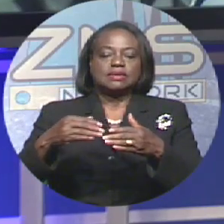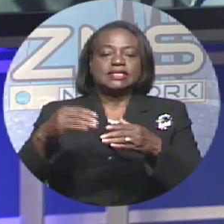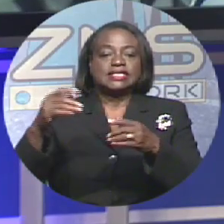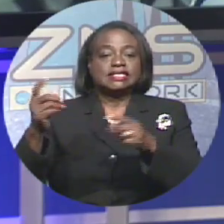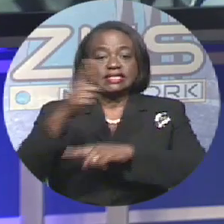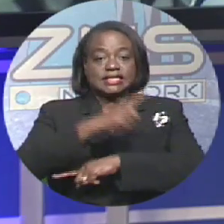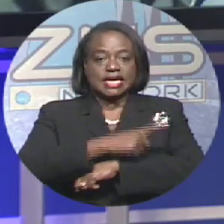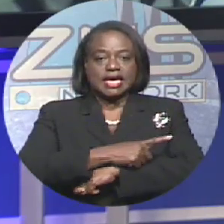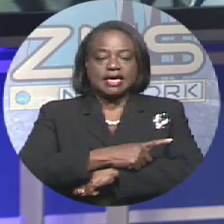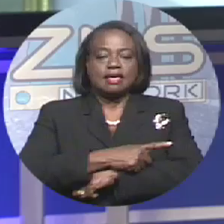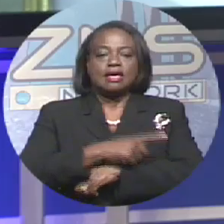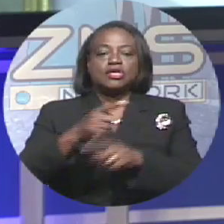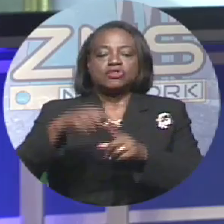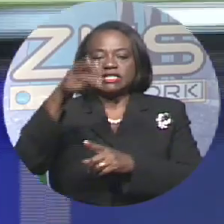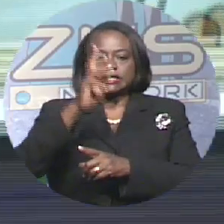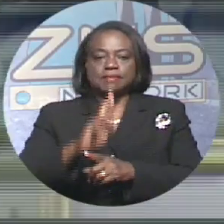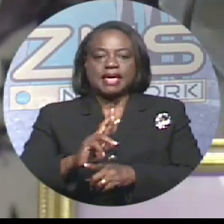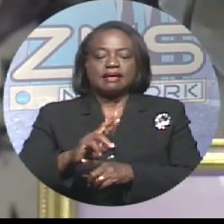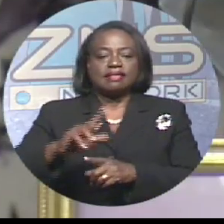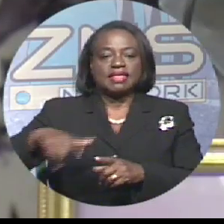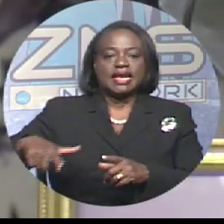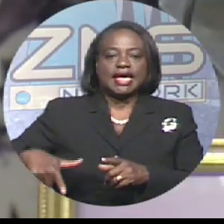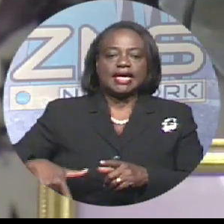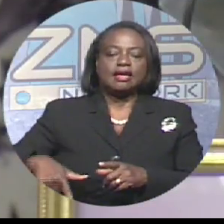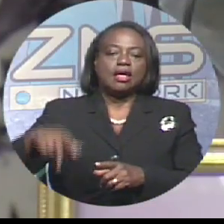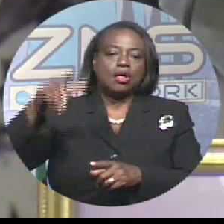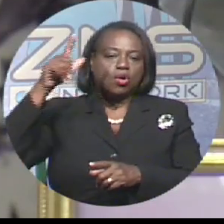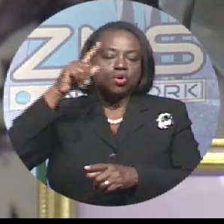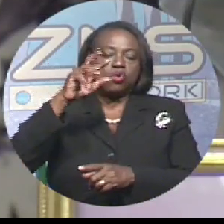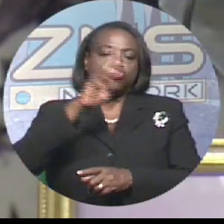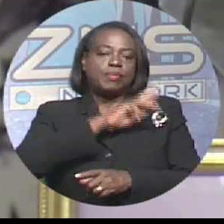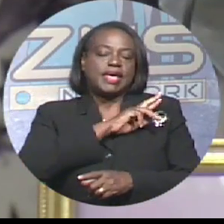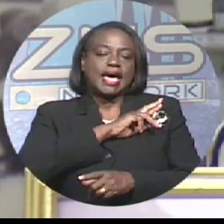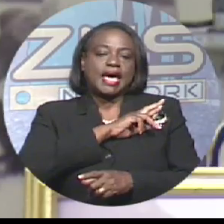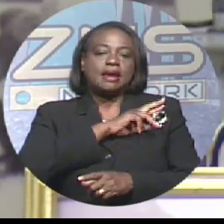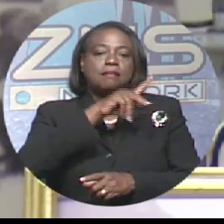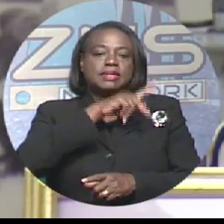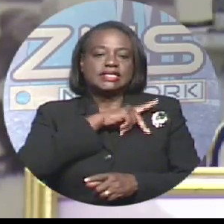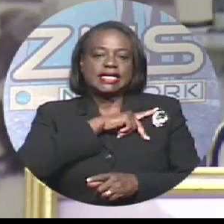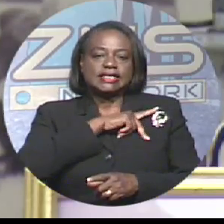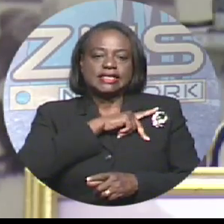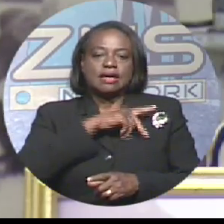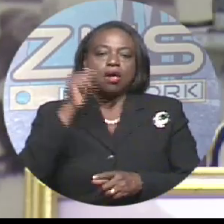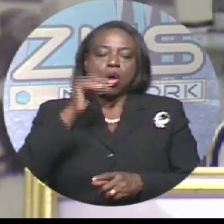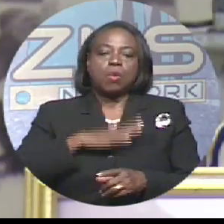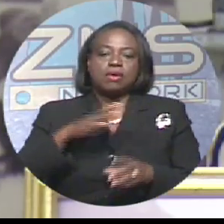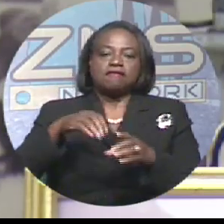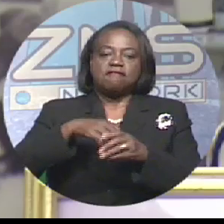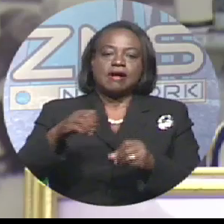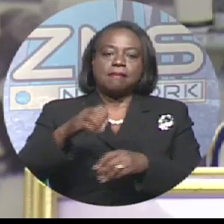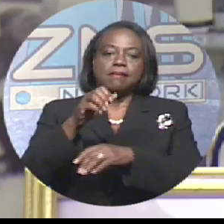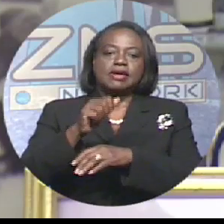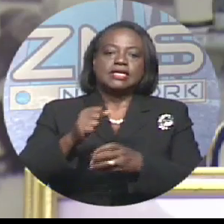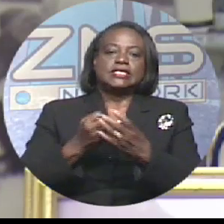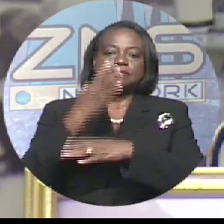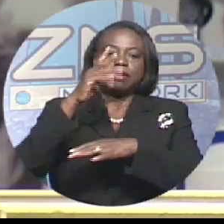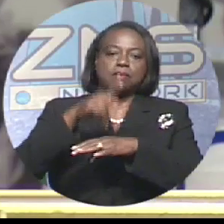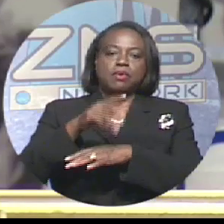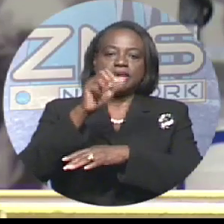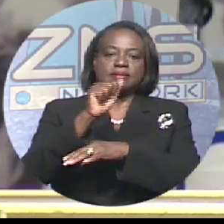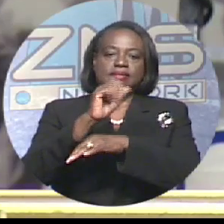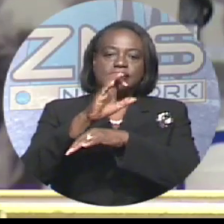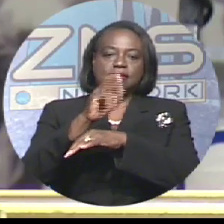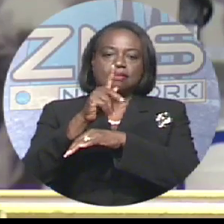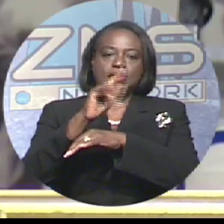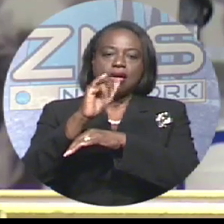contributions of the late Nola Rubianne Hannah Presenti, a native of Springs Point, Acklands, but moving to Harbor Island, Eleuthera.